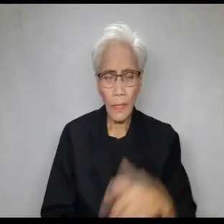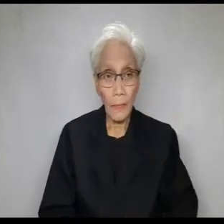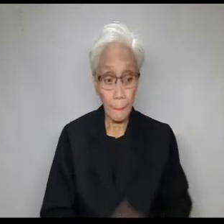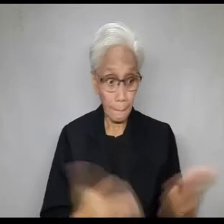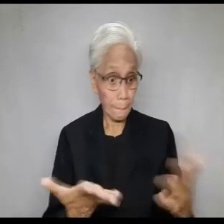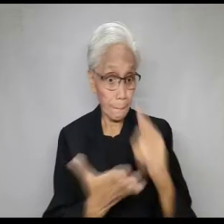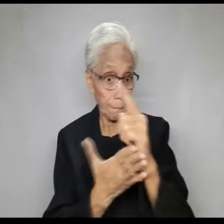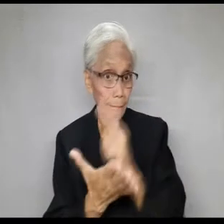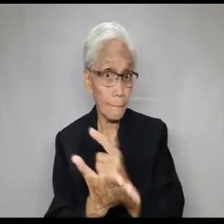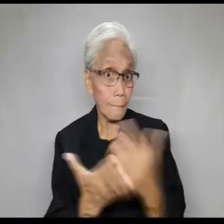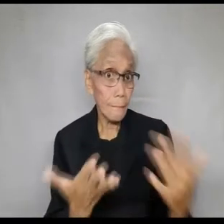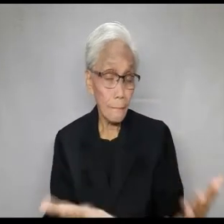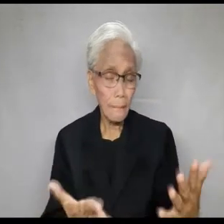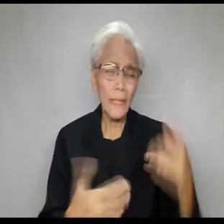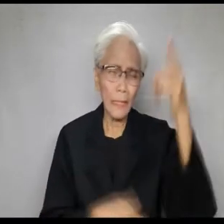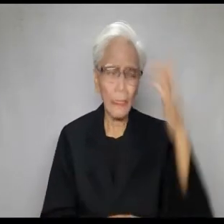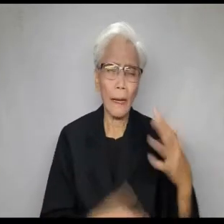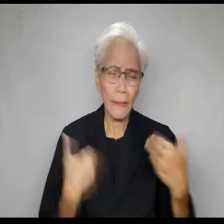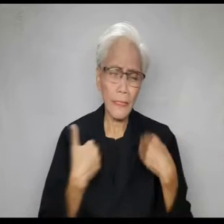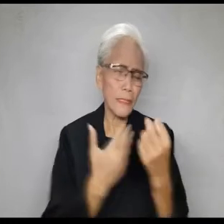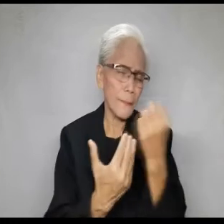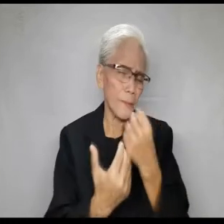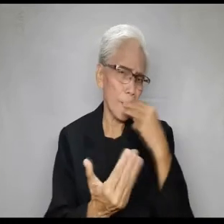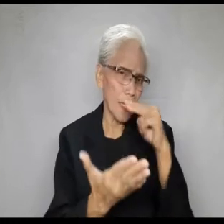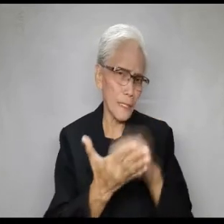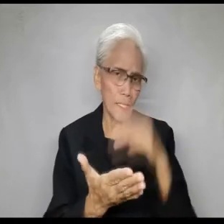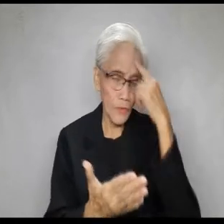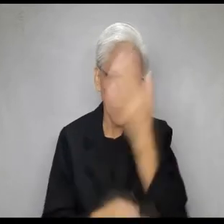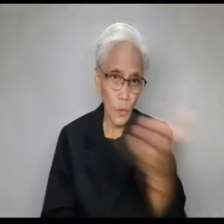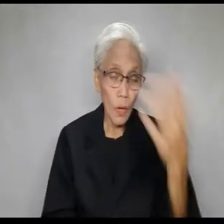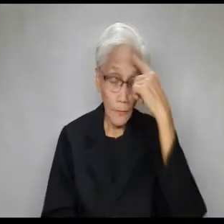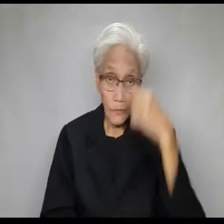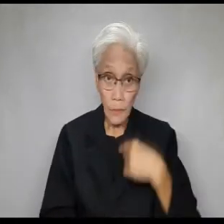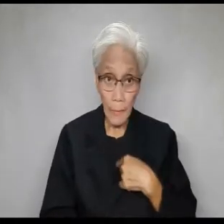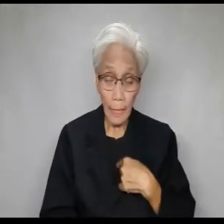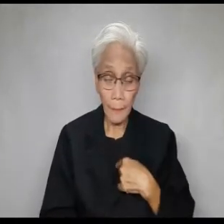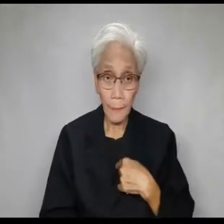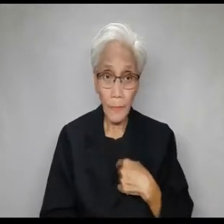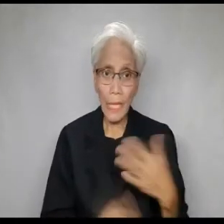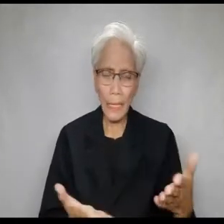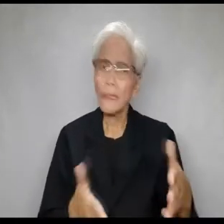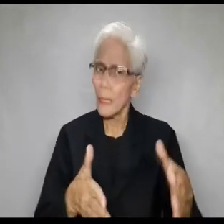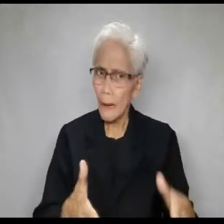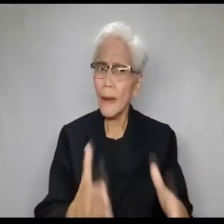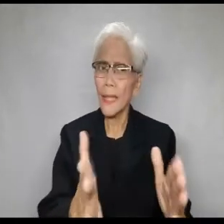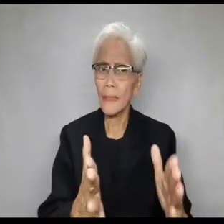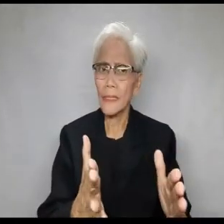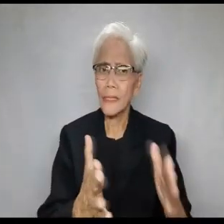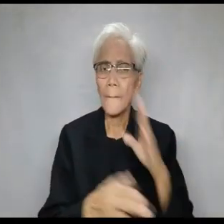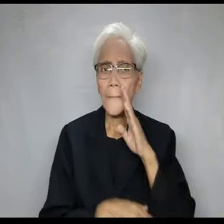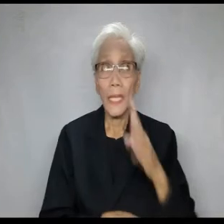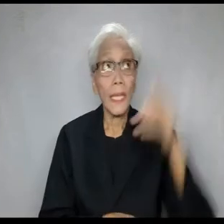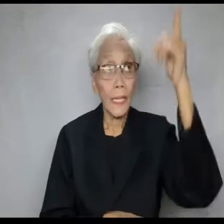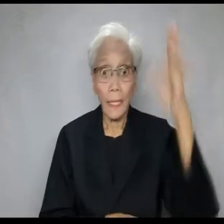20. In our lesson today, God has a simple message for you and me, and that is,